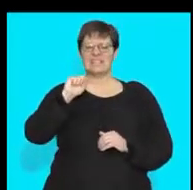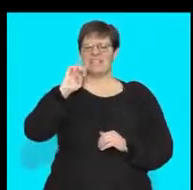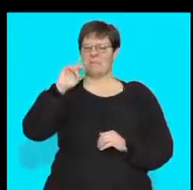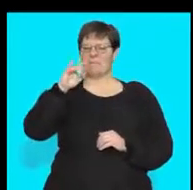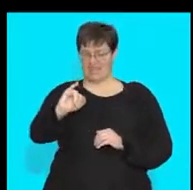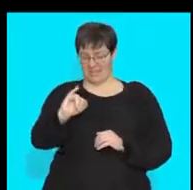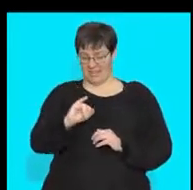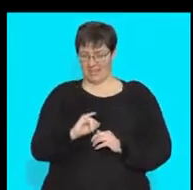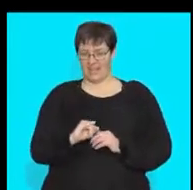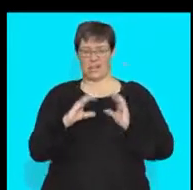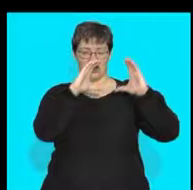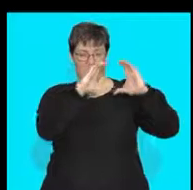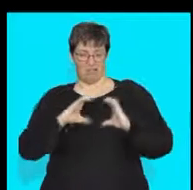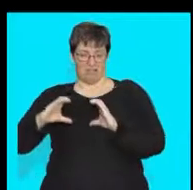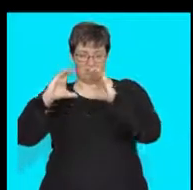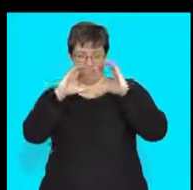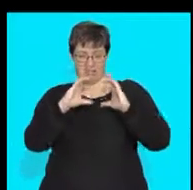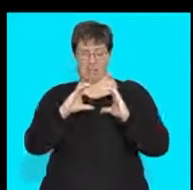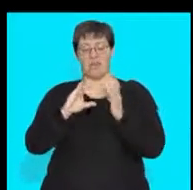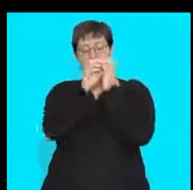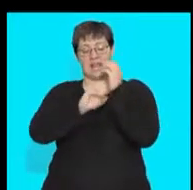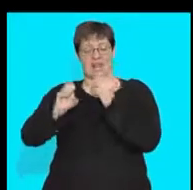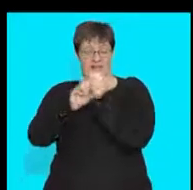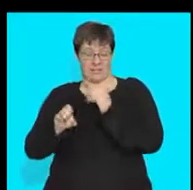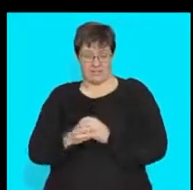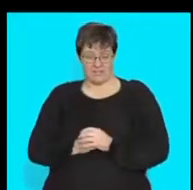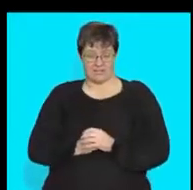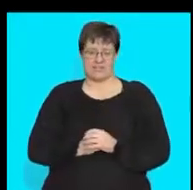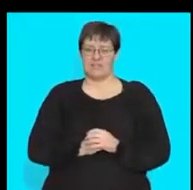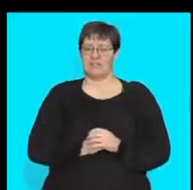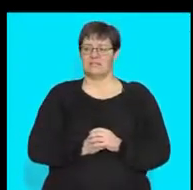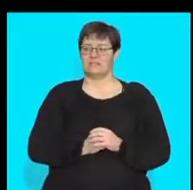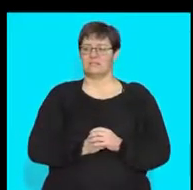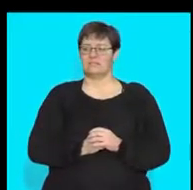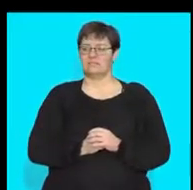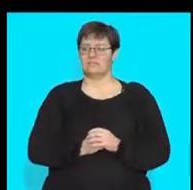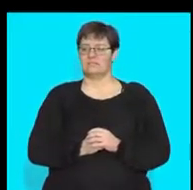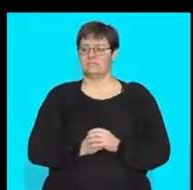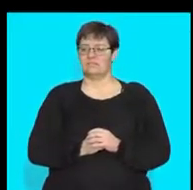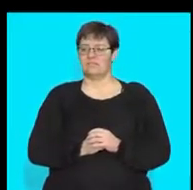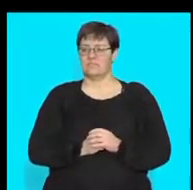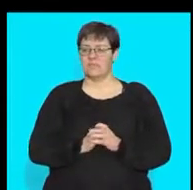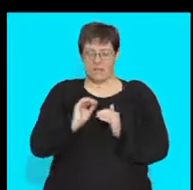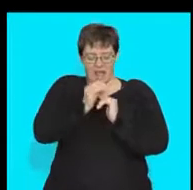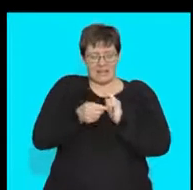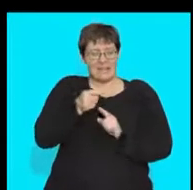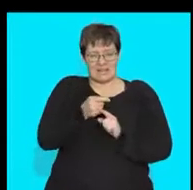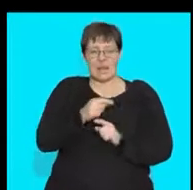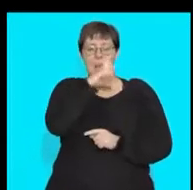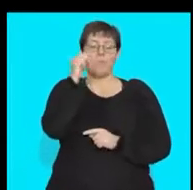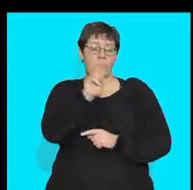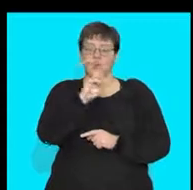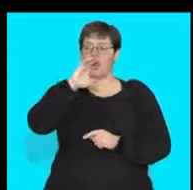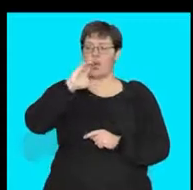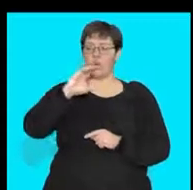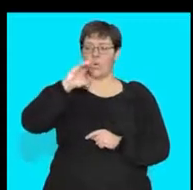half circles, right? So semicircular canals, right? And then this shell part is called the